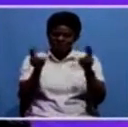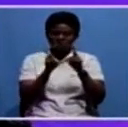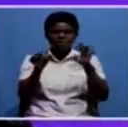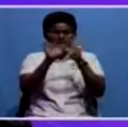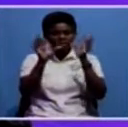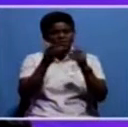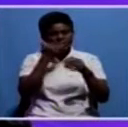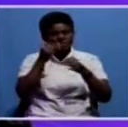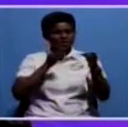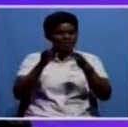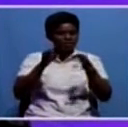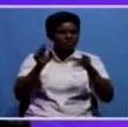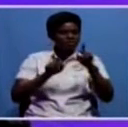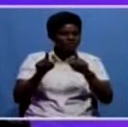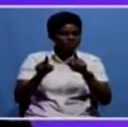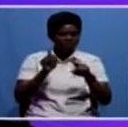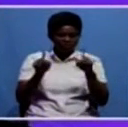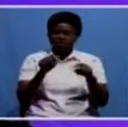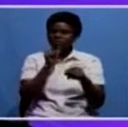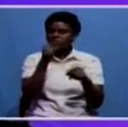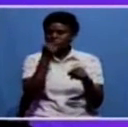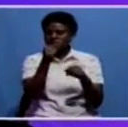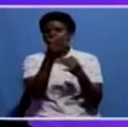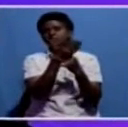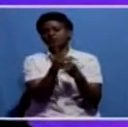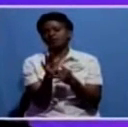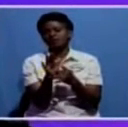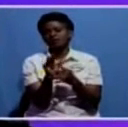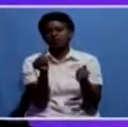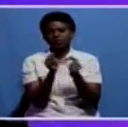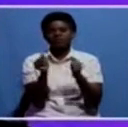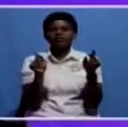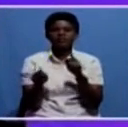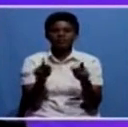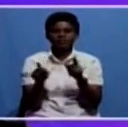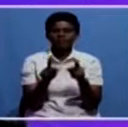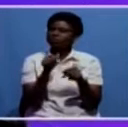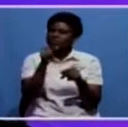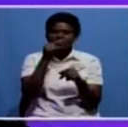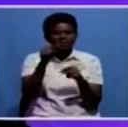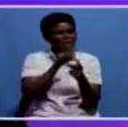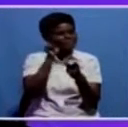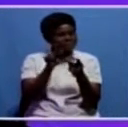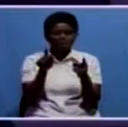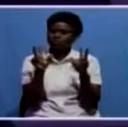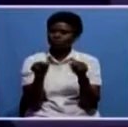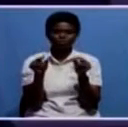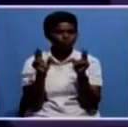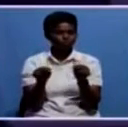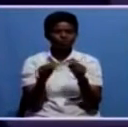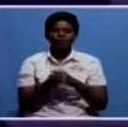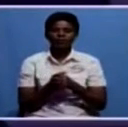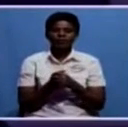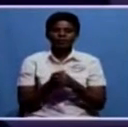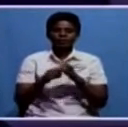it educate the citizens, but it does not say share intelligence with the citizens. It doesn't say that. So what would you say that the